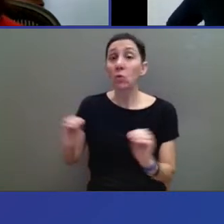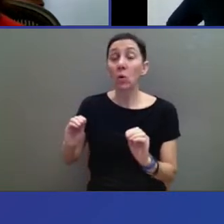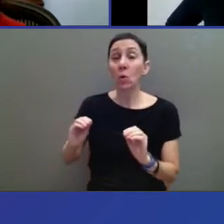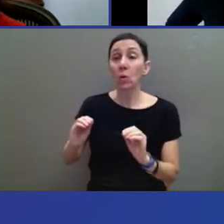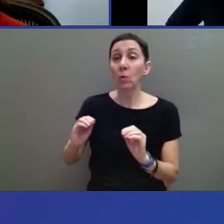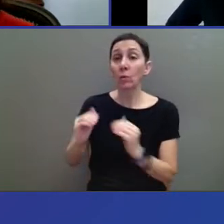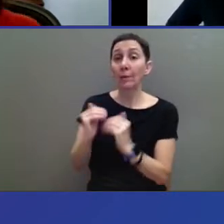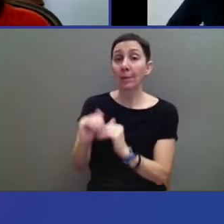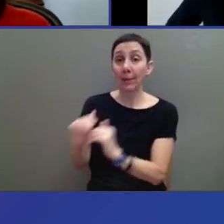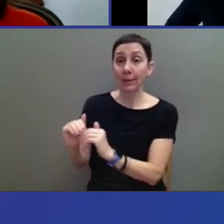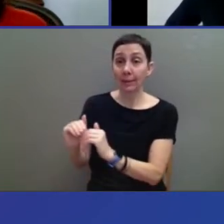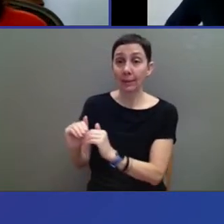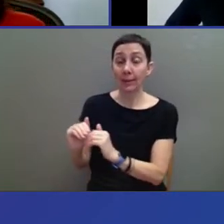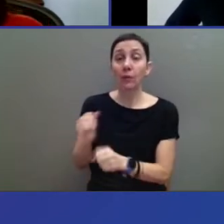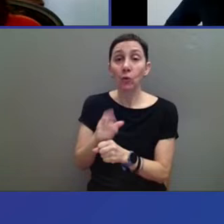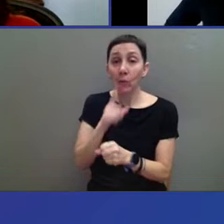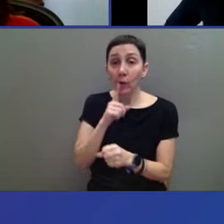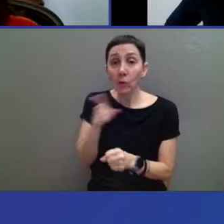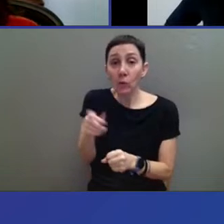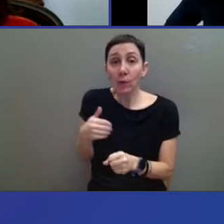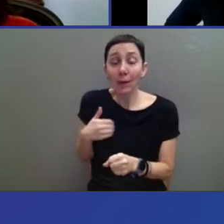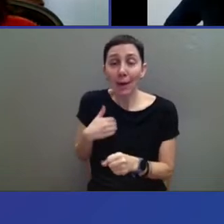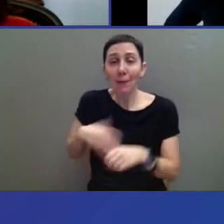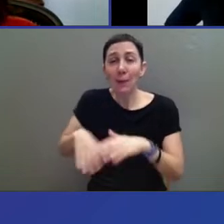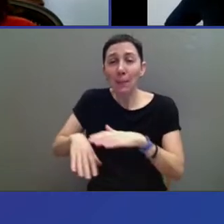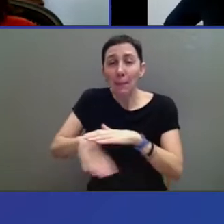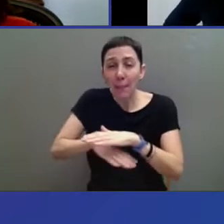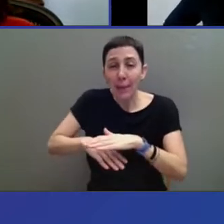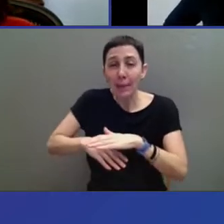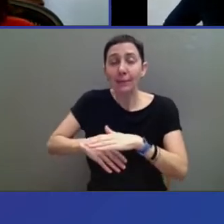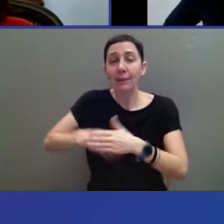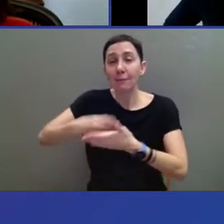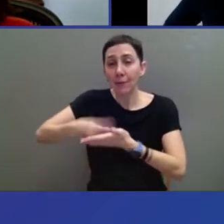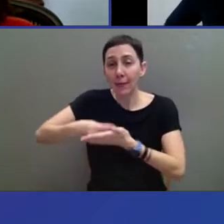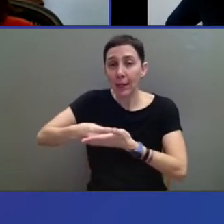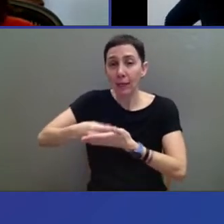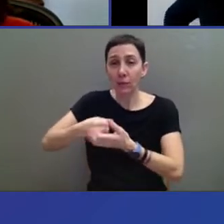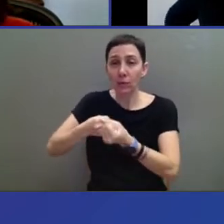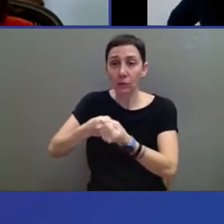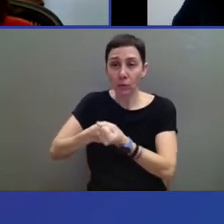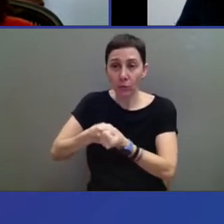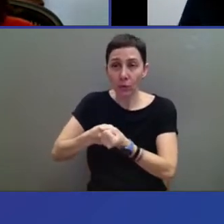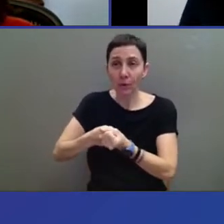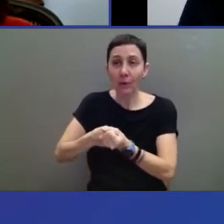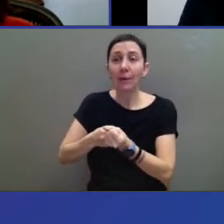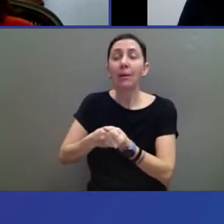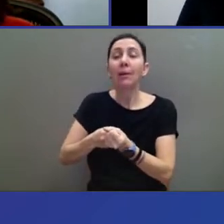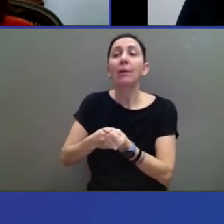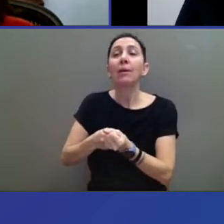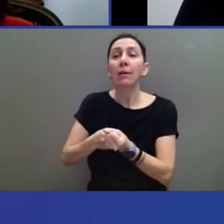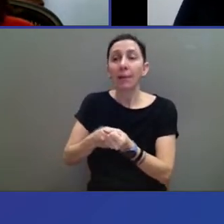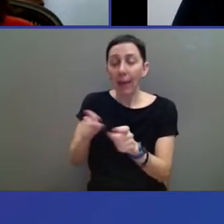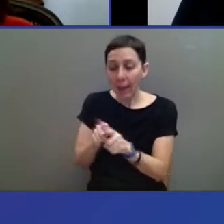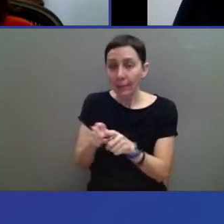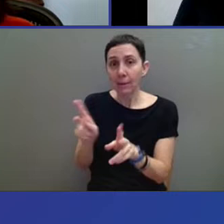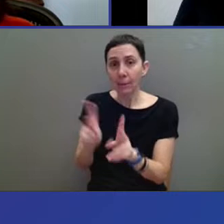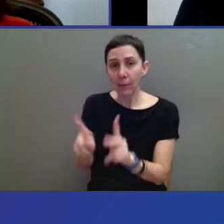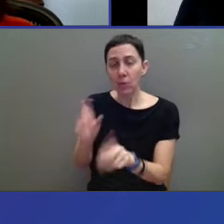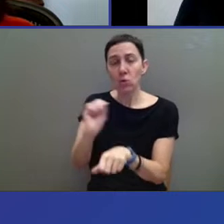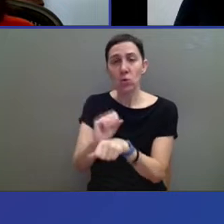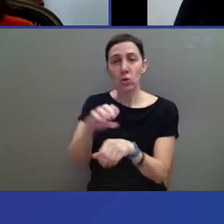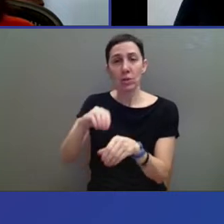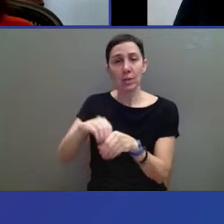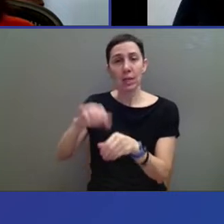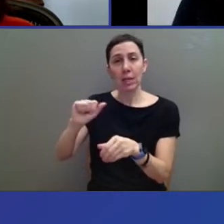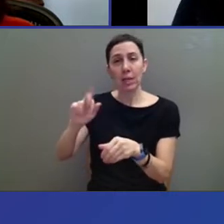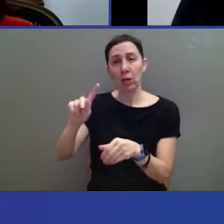meant to ensure that they have some kind of baseline financial support as individuals working in the arts and contributing to their